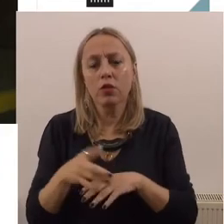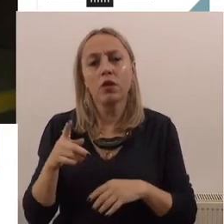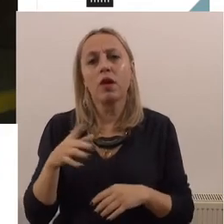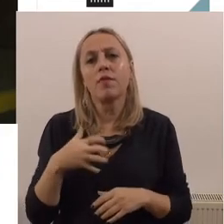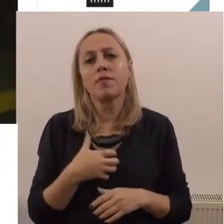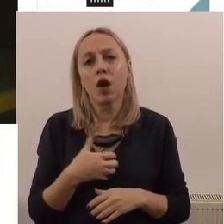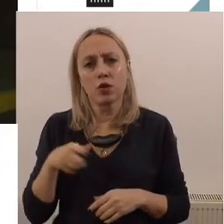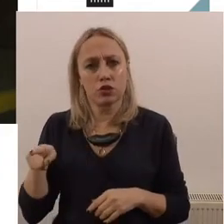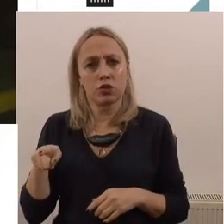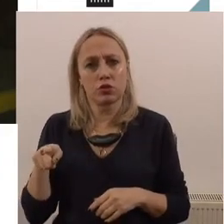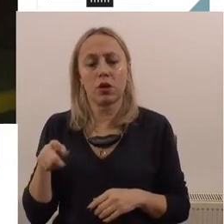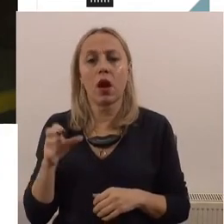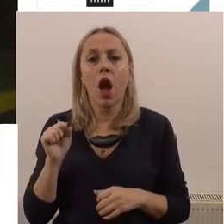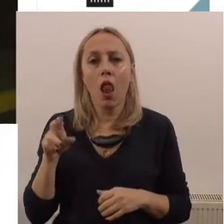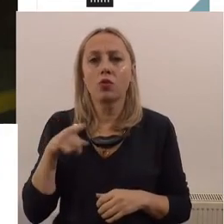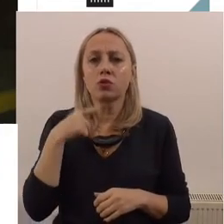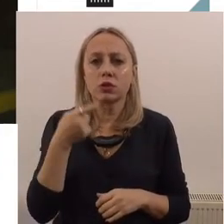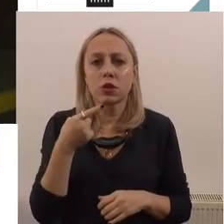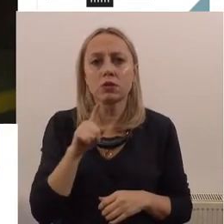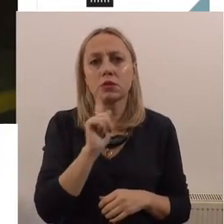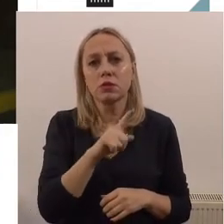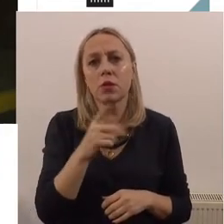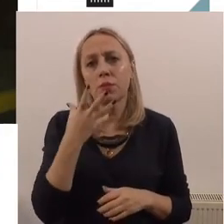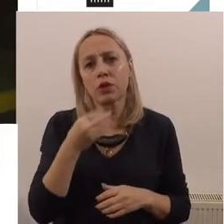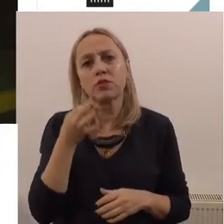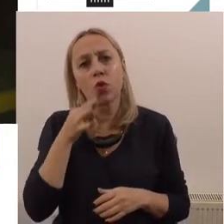important. And Alena